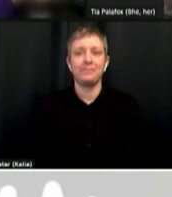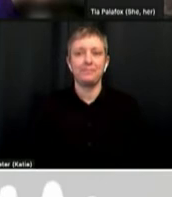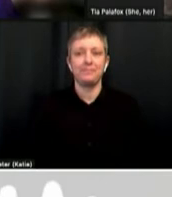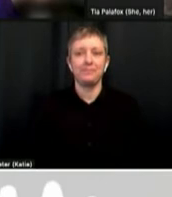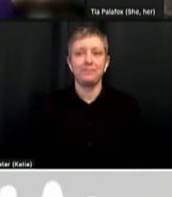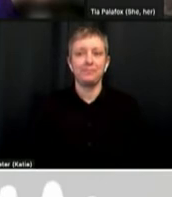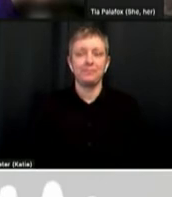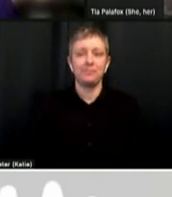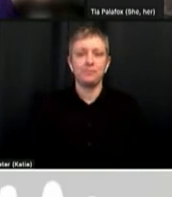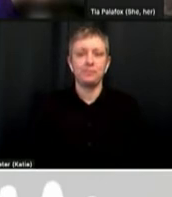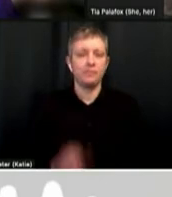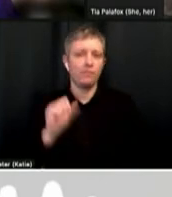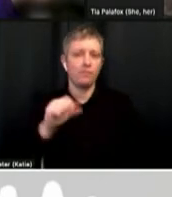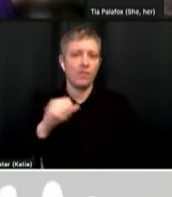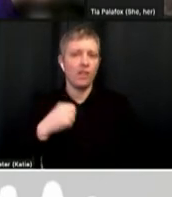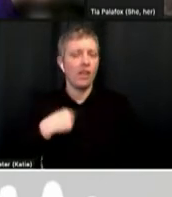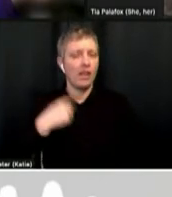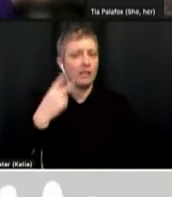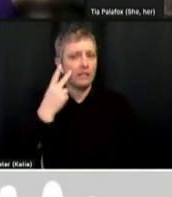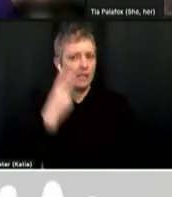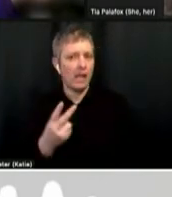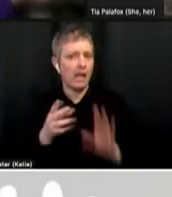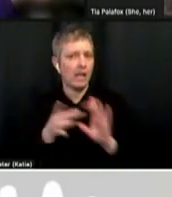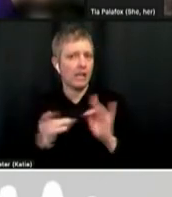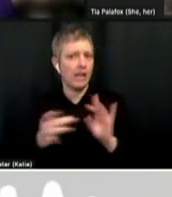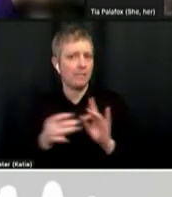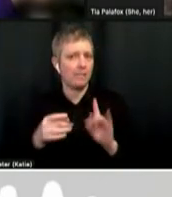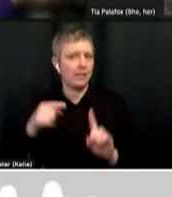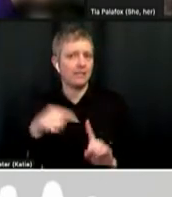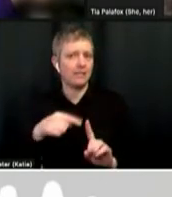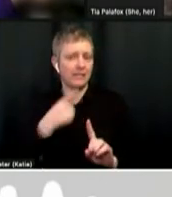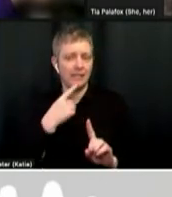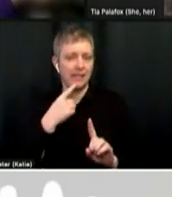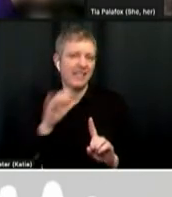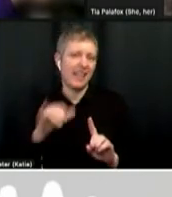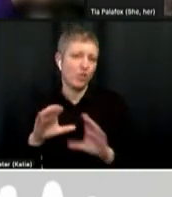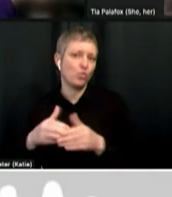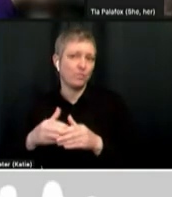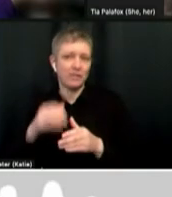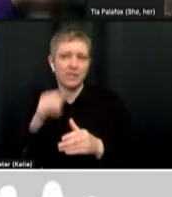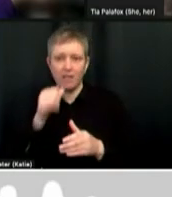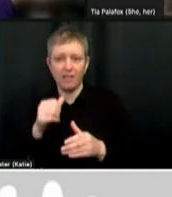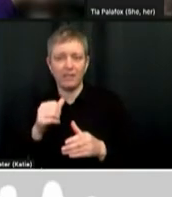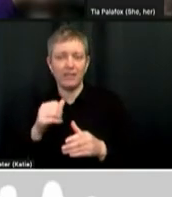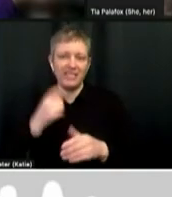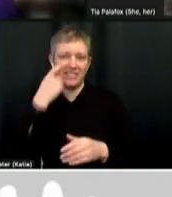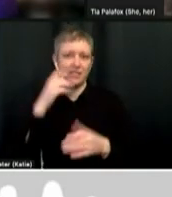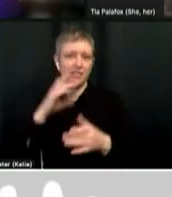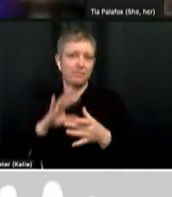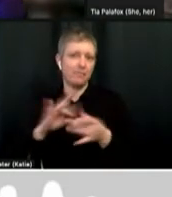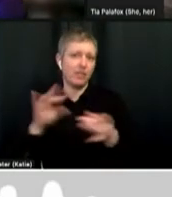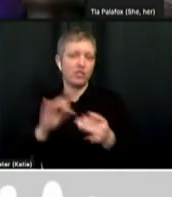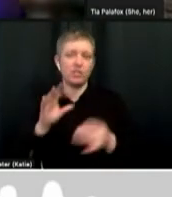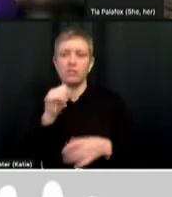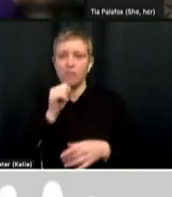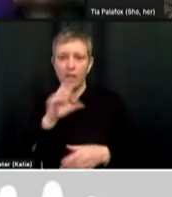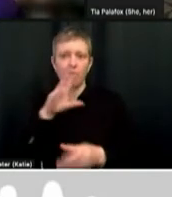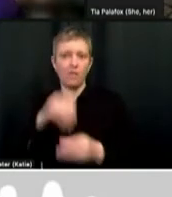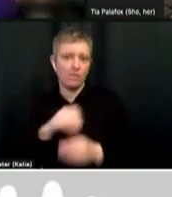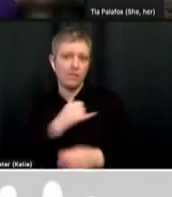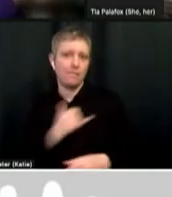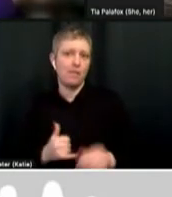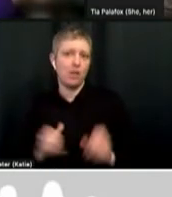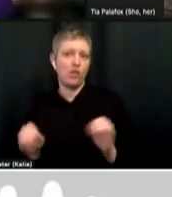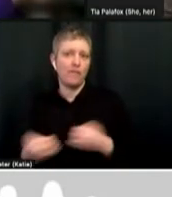a comment that said the group I just mentioned is not part of the mayor's office, so I apologize. Thank you.